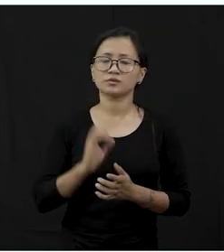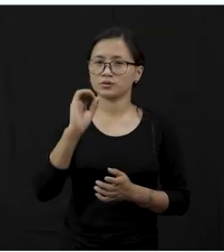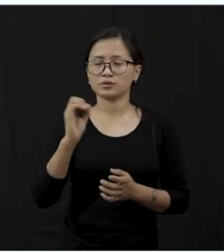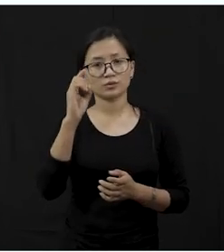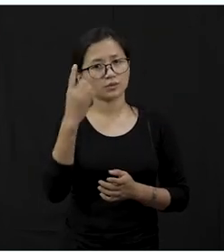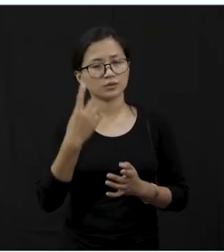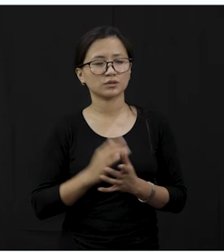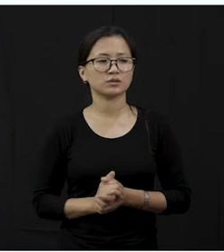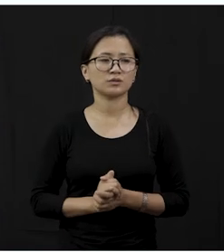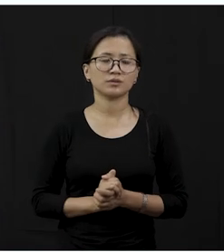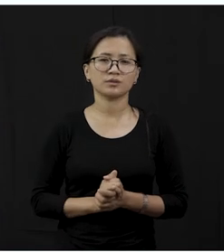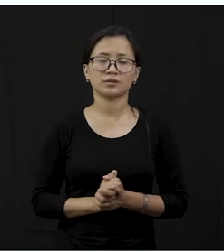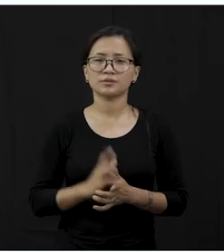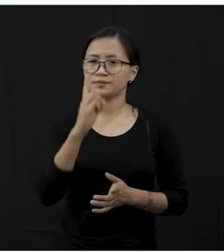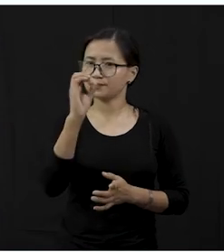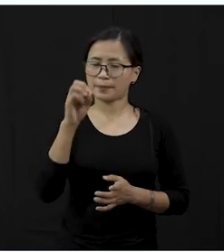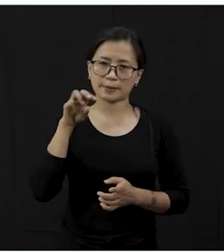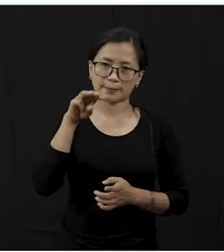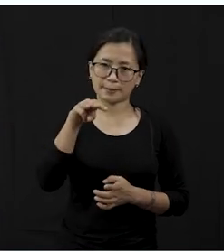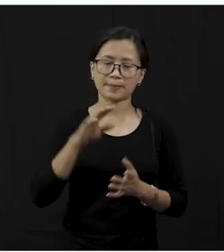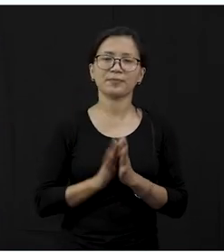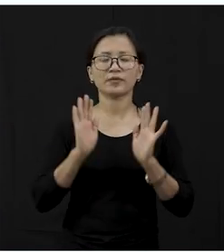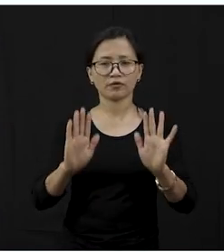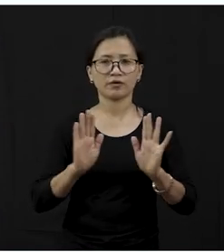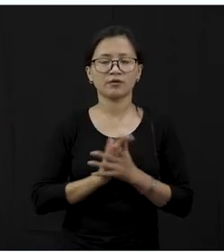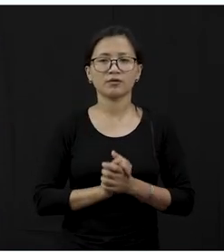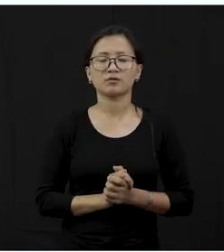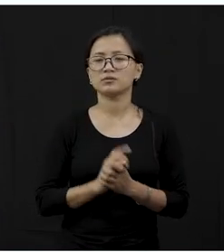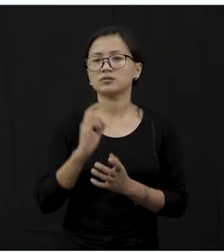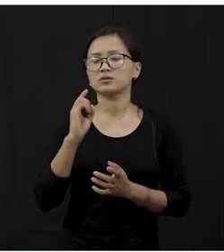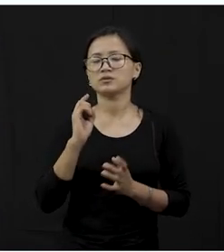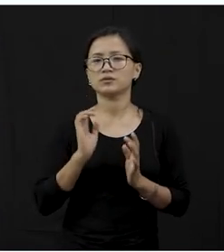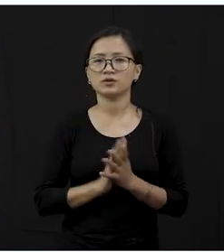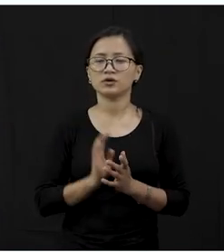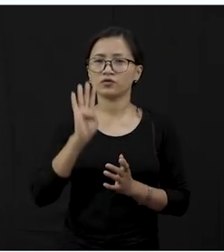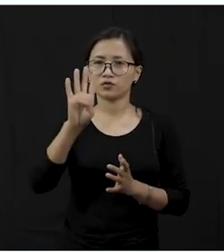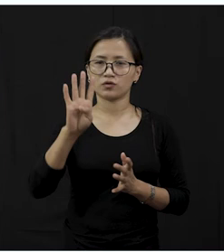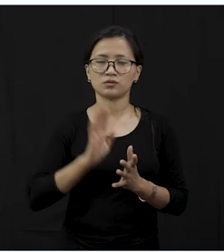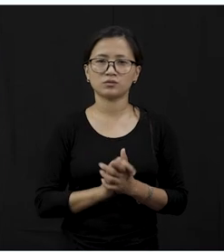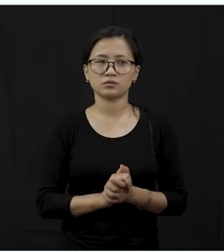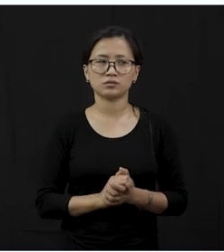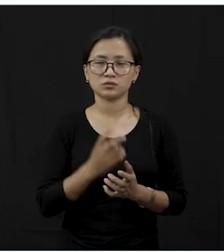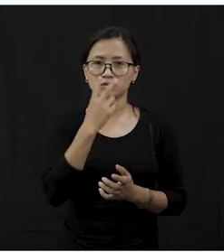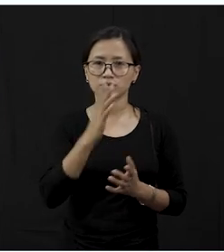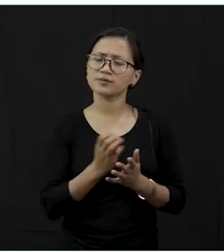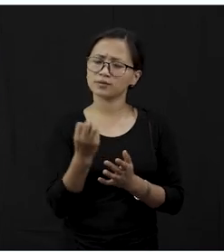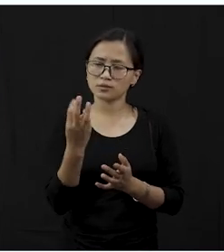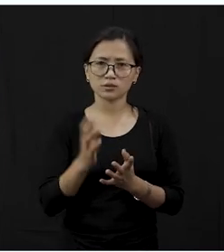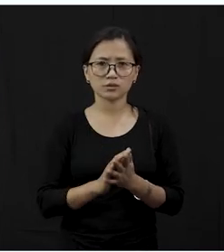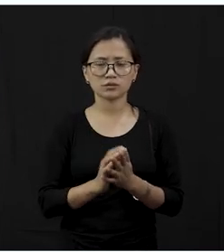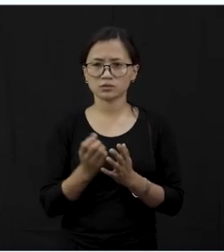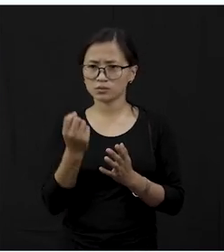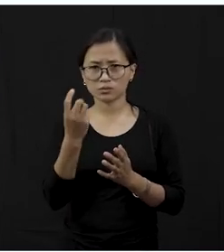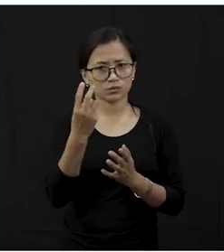ones. In 10,000, you have 10,000, you have 4. Count ones,